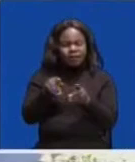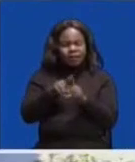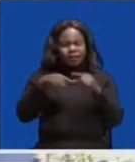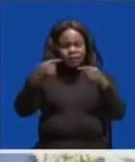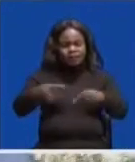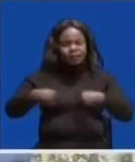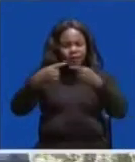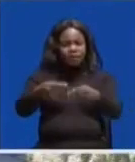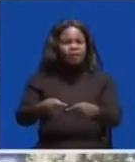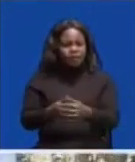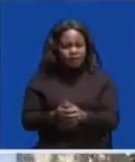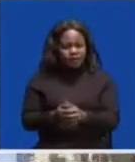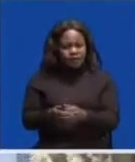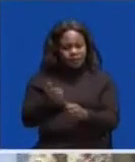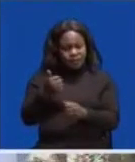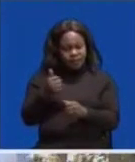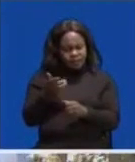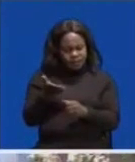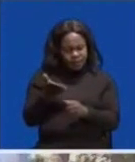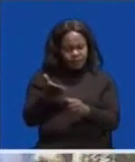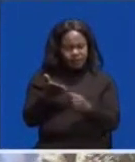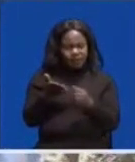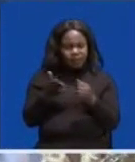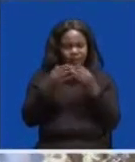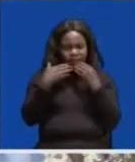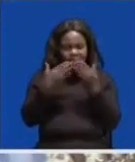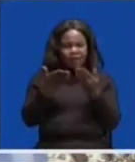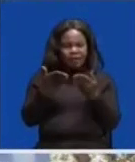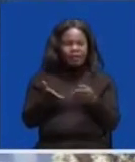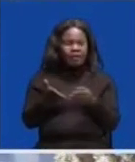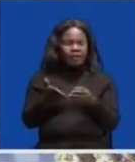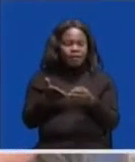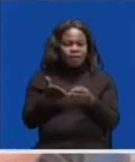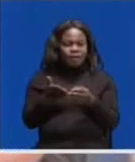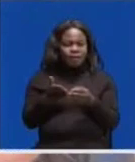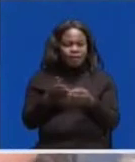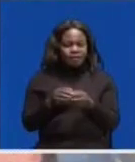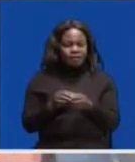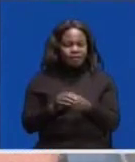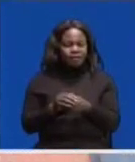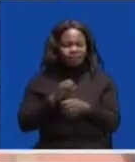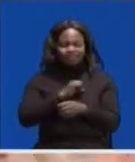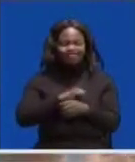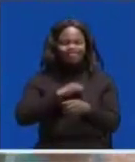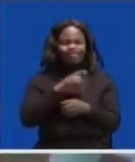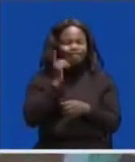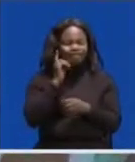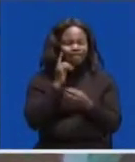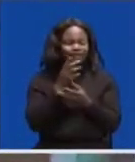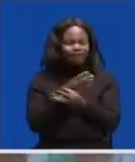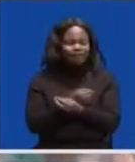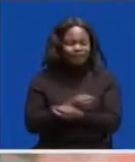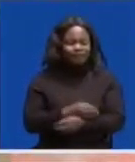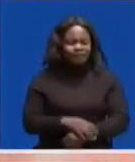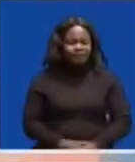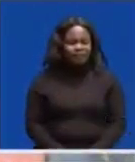Samsi Chilalu is the brains behind this innovation, running at 70% capacity and producing 700 milliliters of